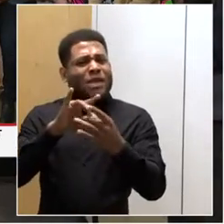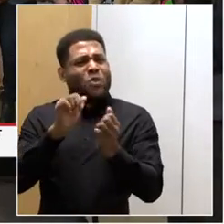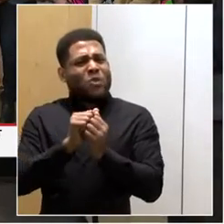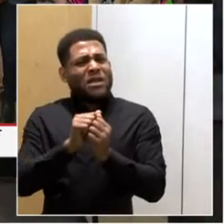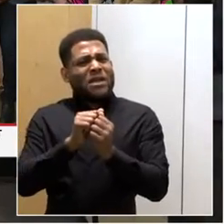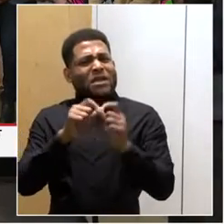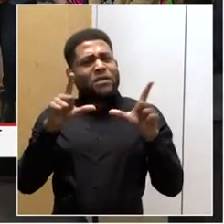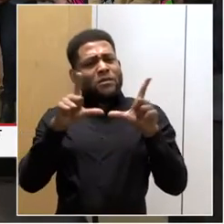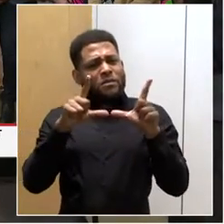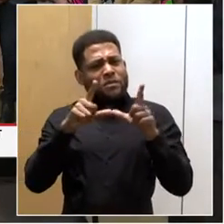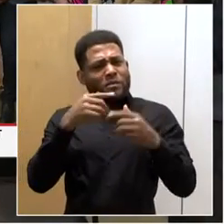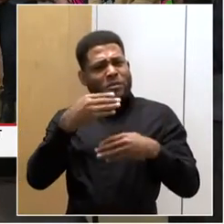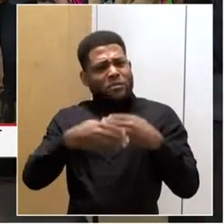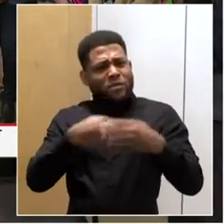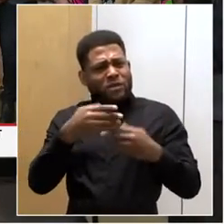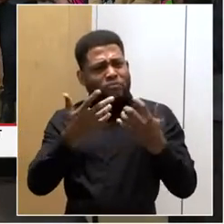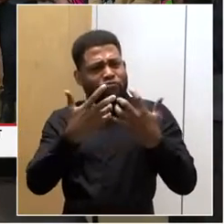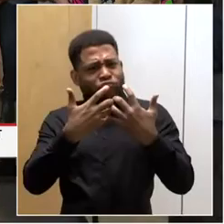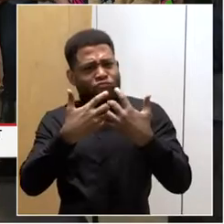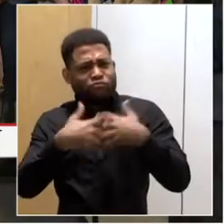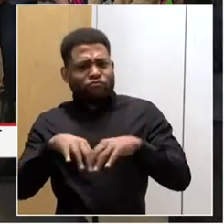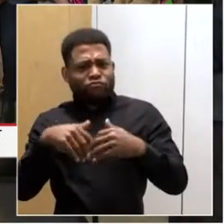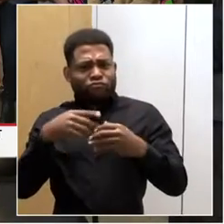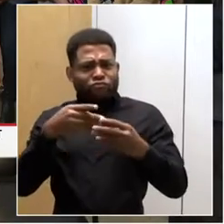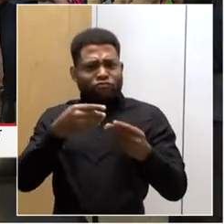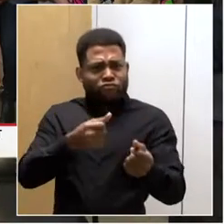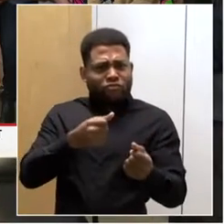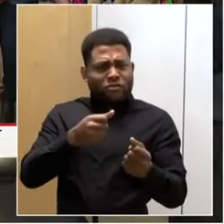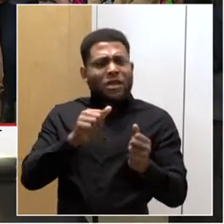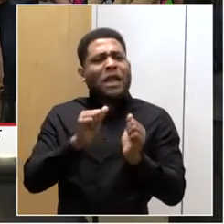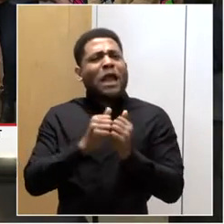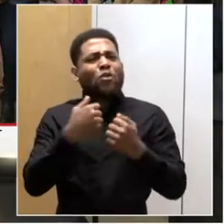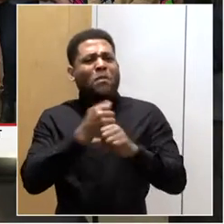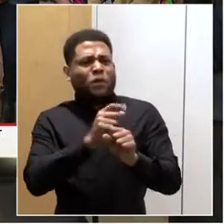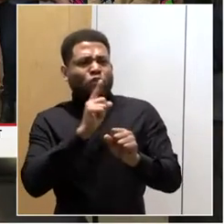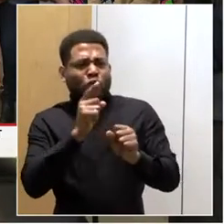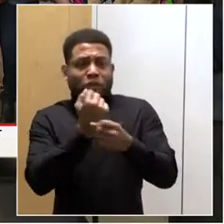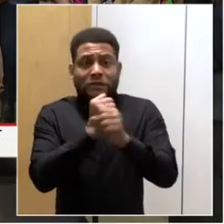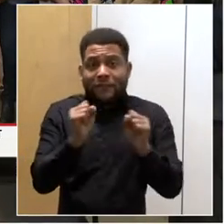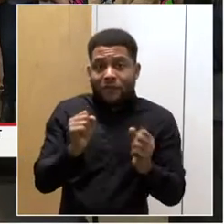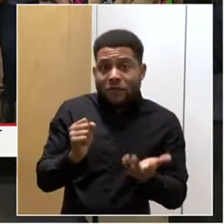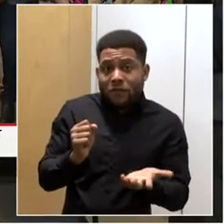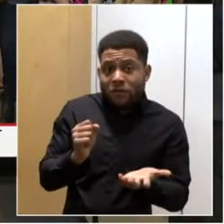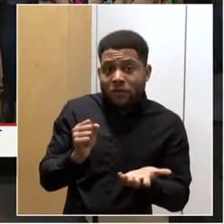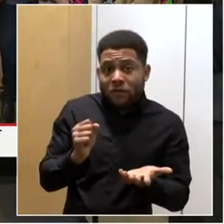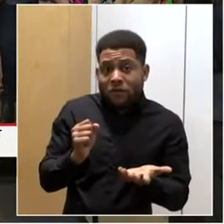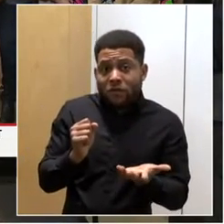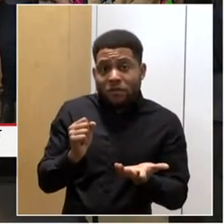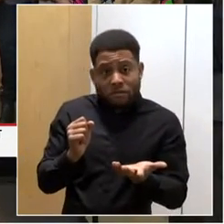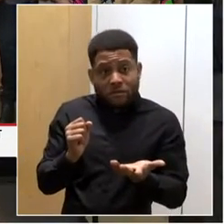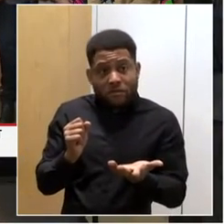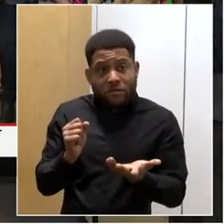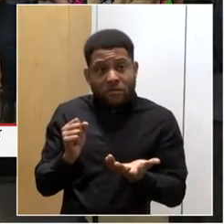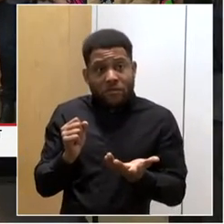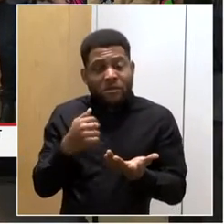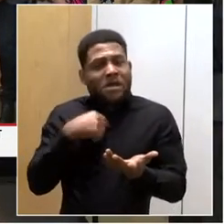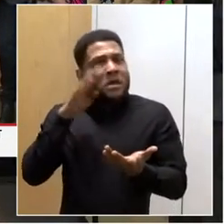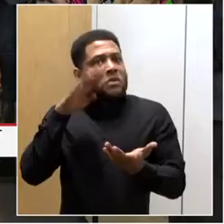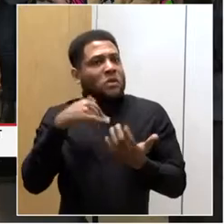process, how do you ensure safety, especially given the budget season